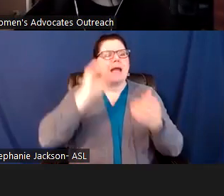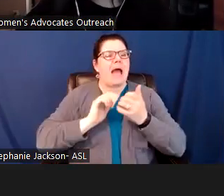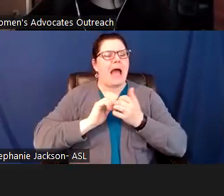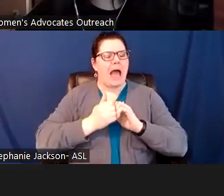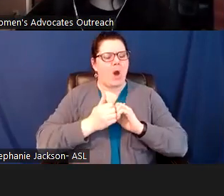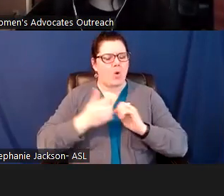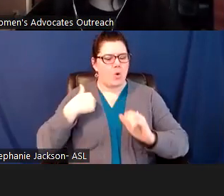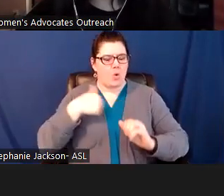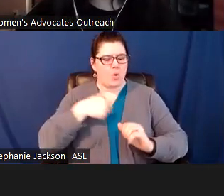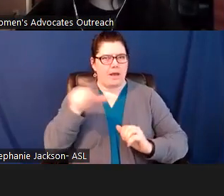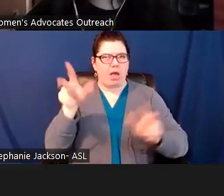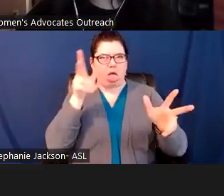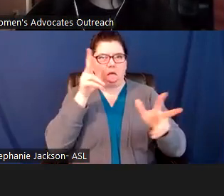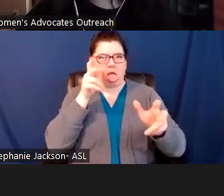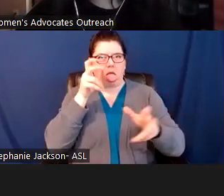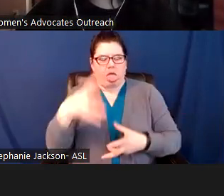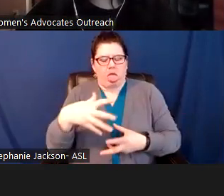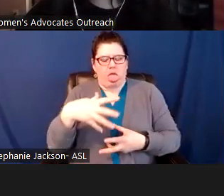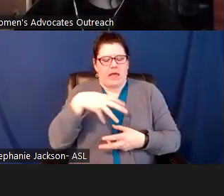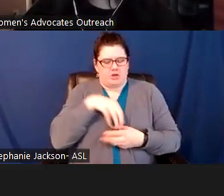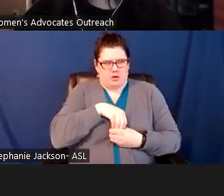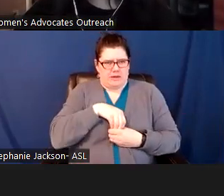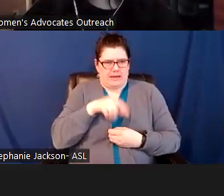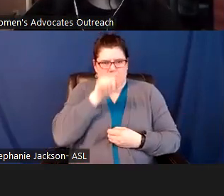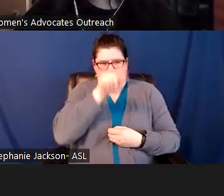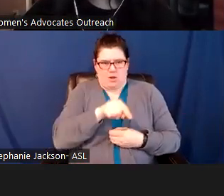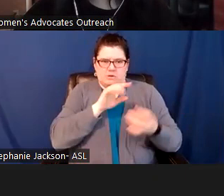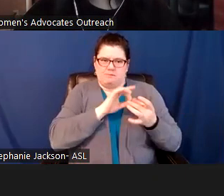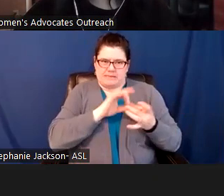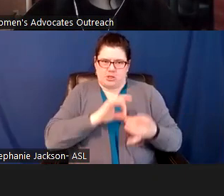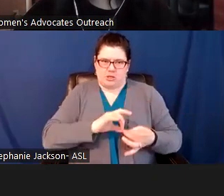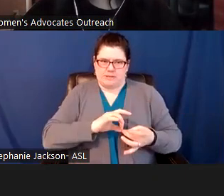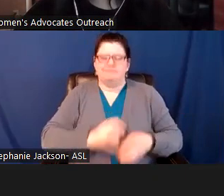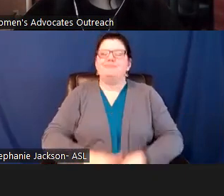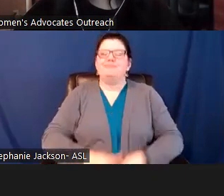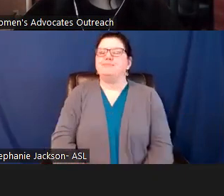of internalized all these messages.